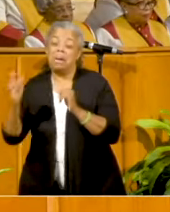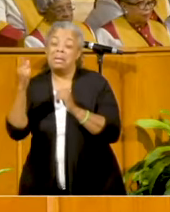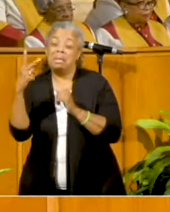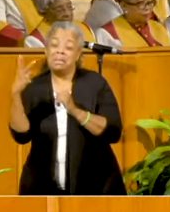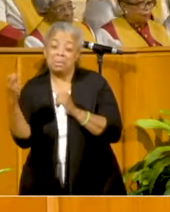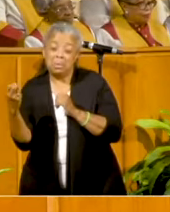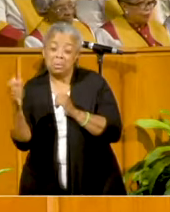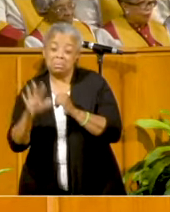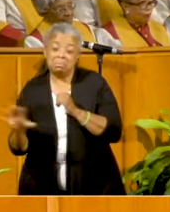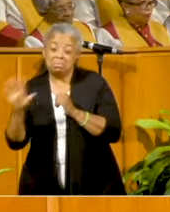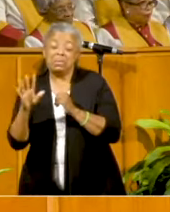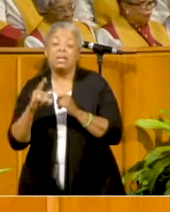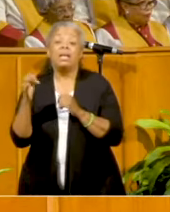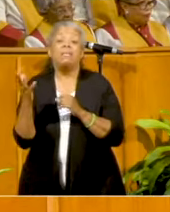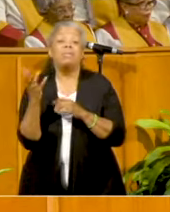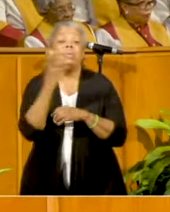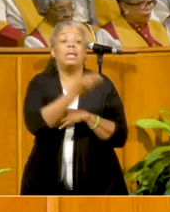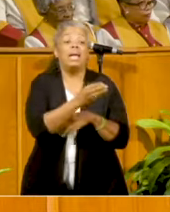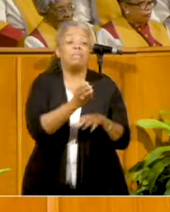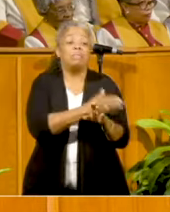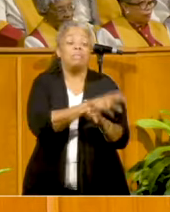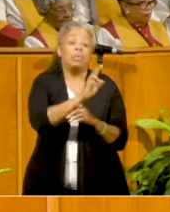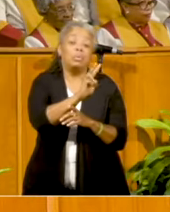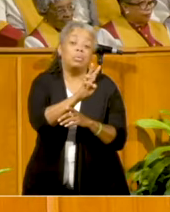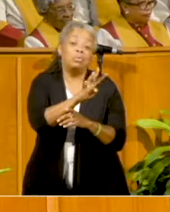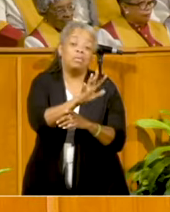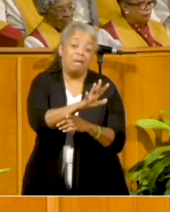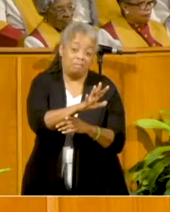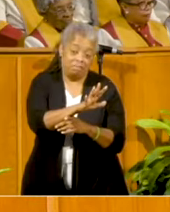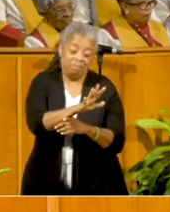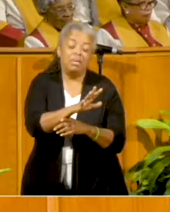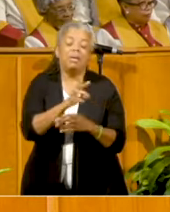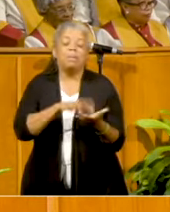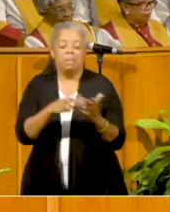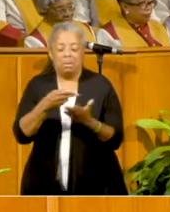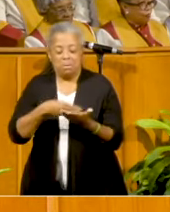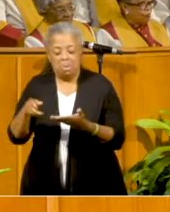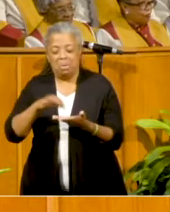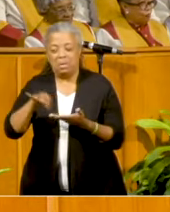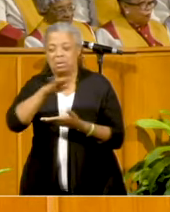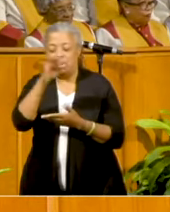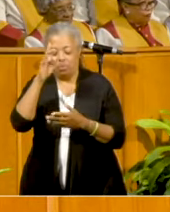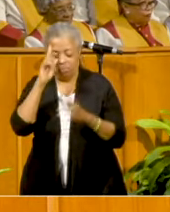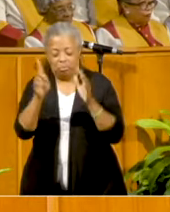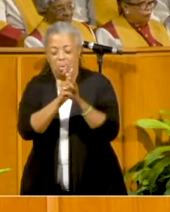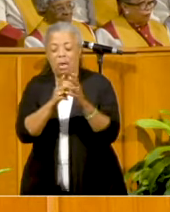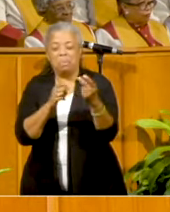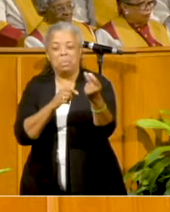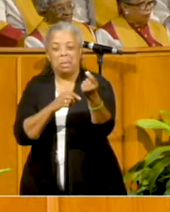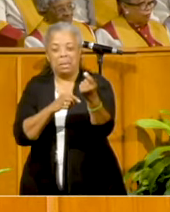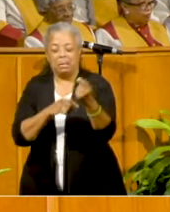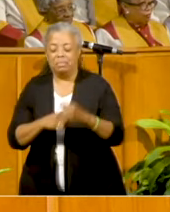11:30. And if you got out anytime before 2:45, the Holy Ghost has shown up quick.